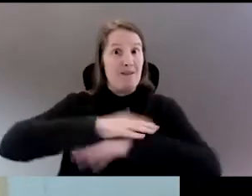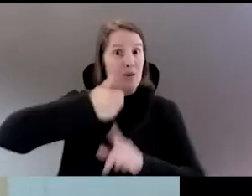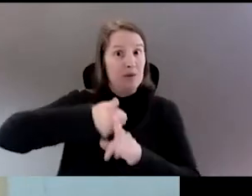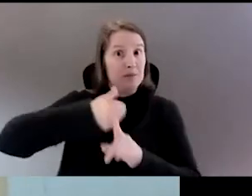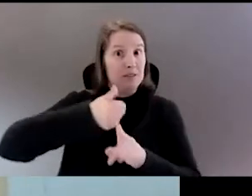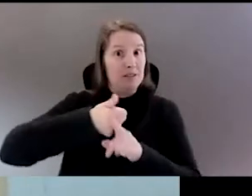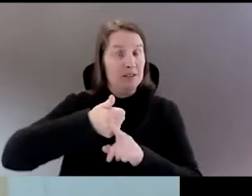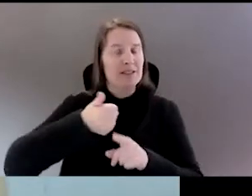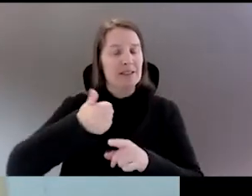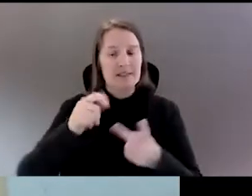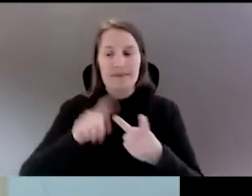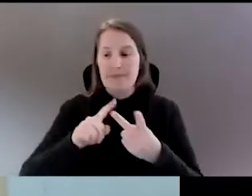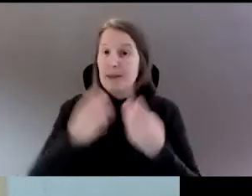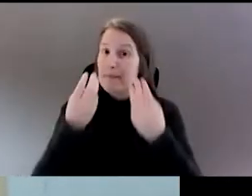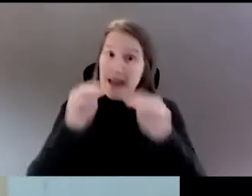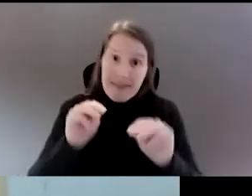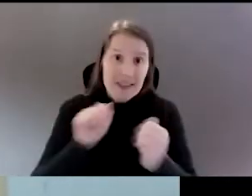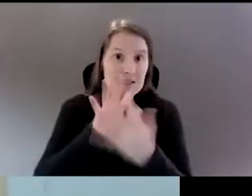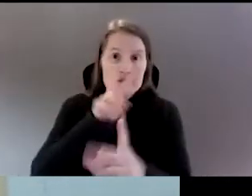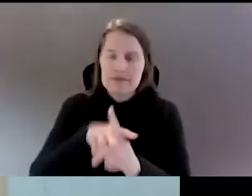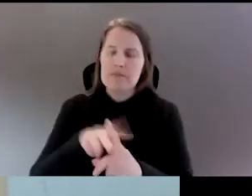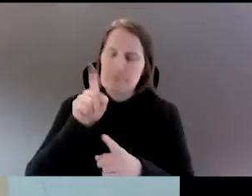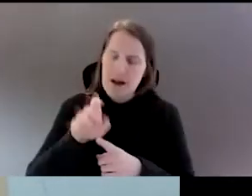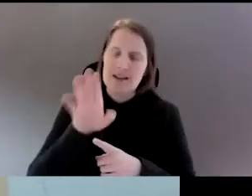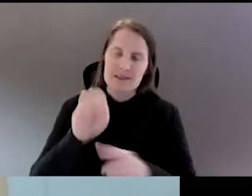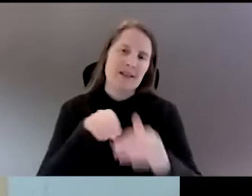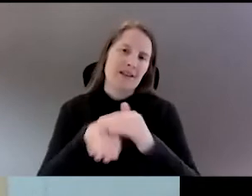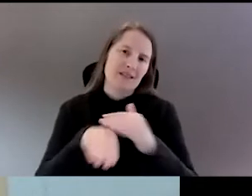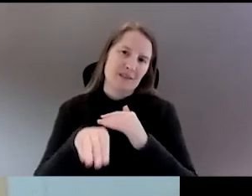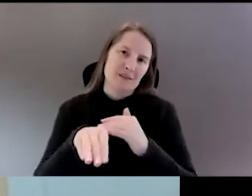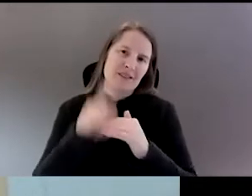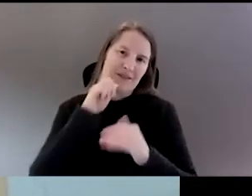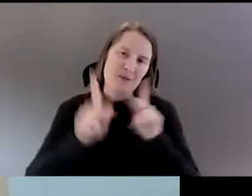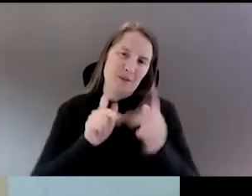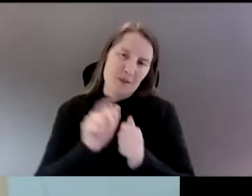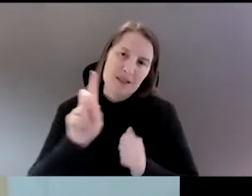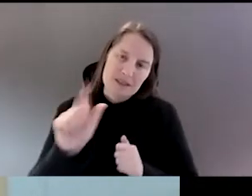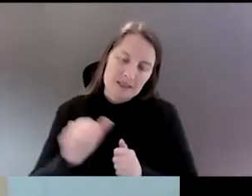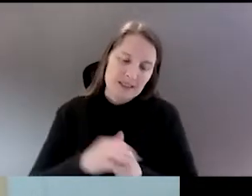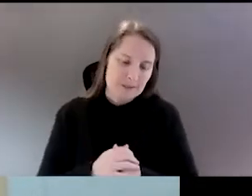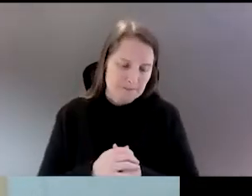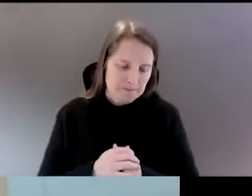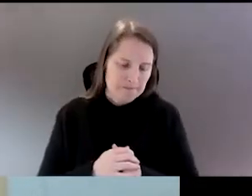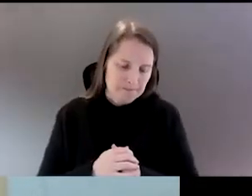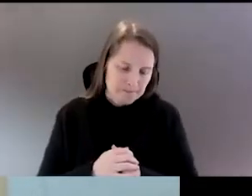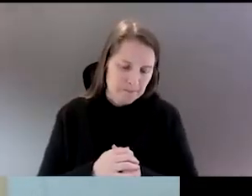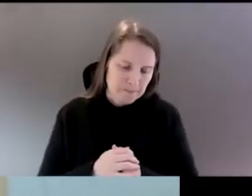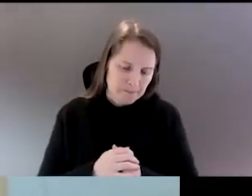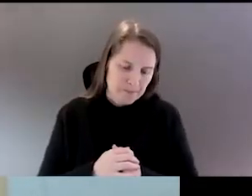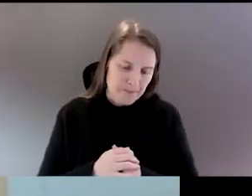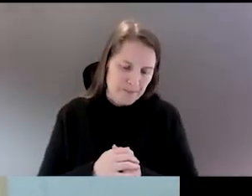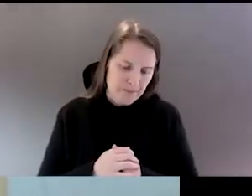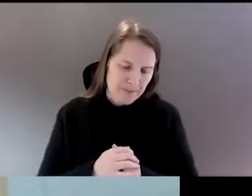that are being used are actually accessible for people with disabilities, and that extra